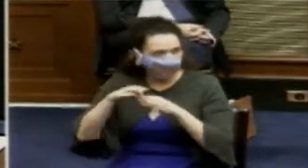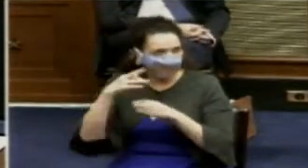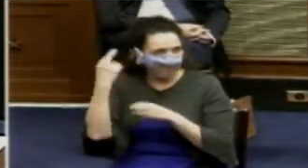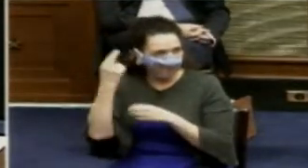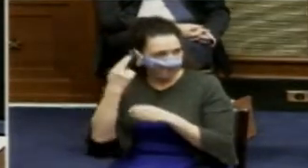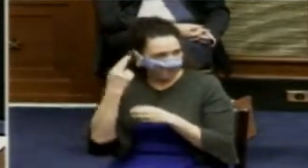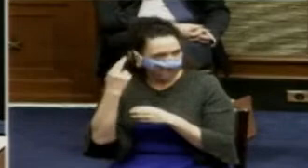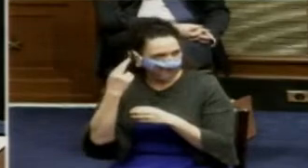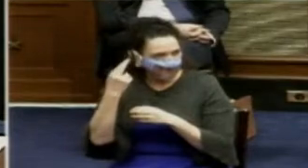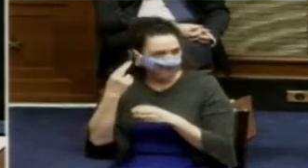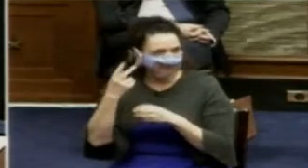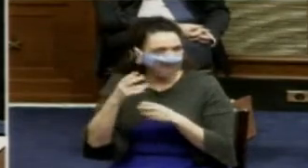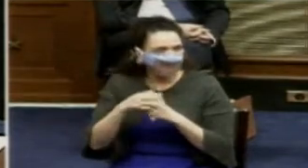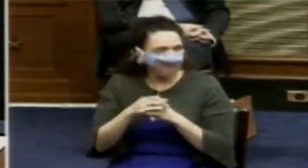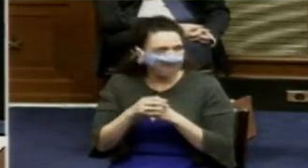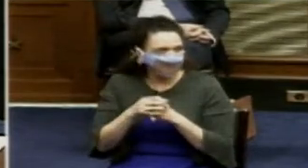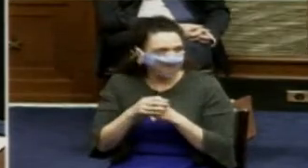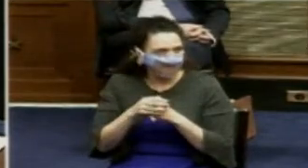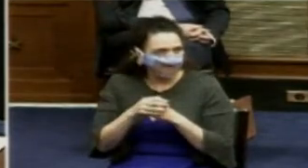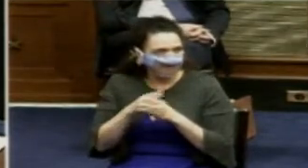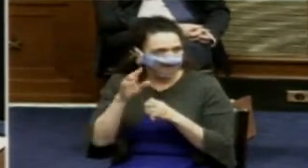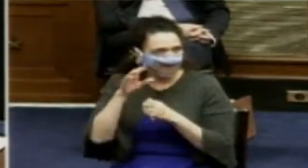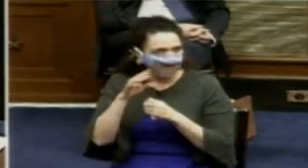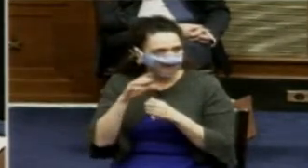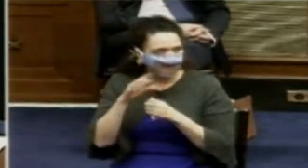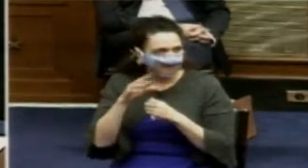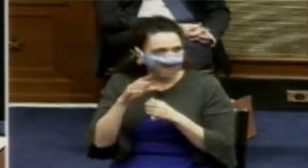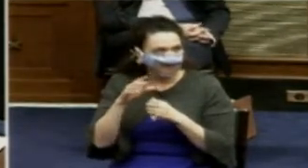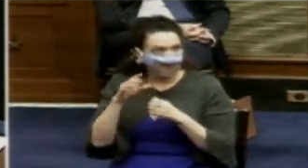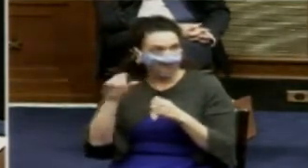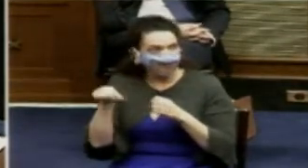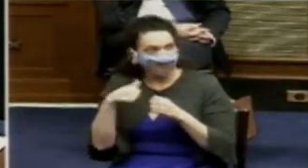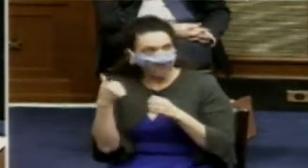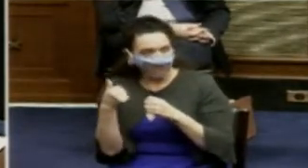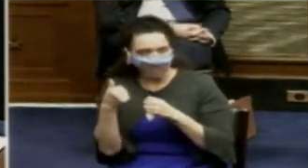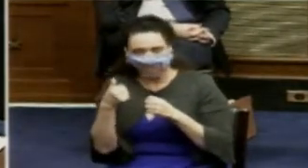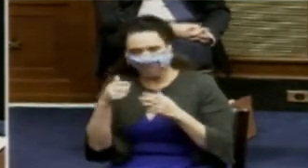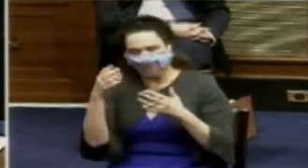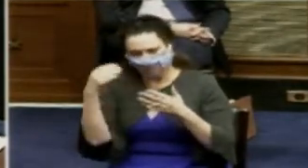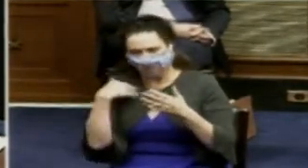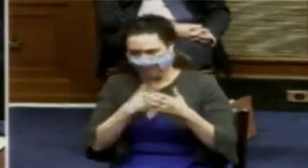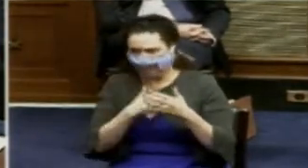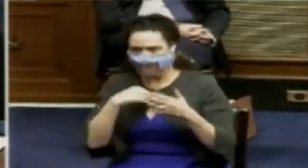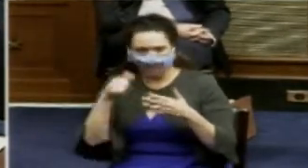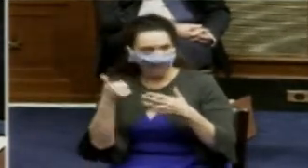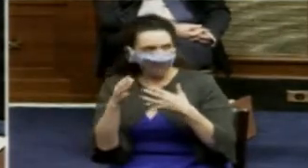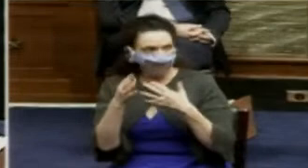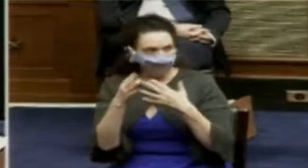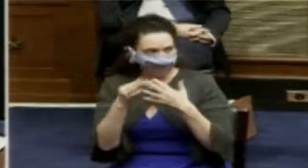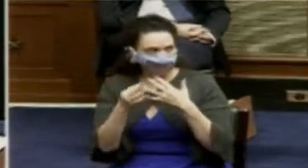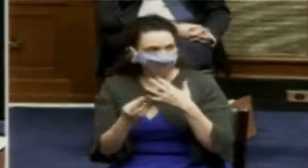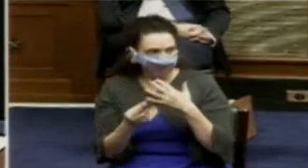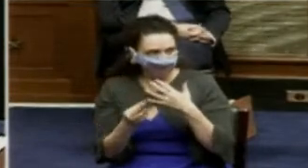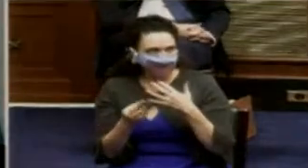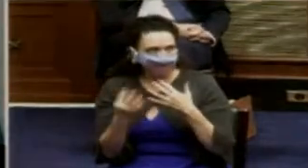Congress. And certainly those alternatives remain available today as well.